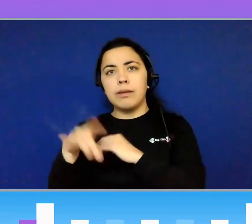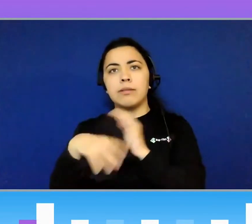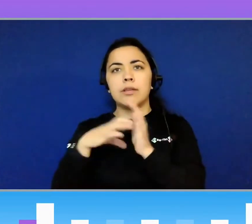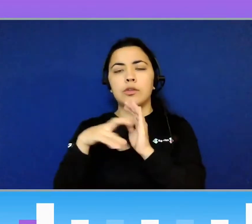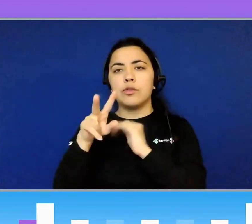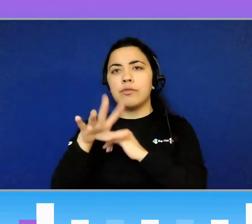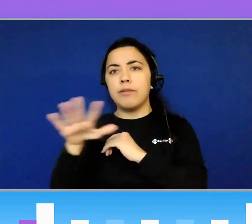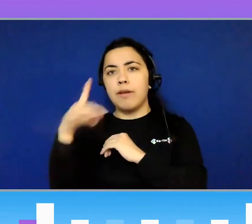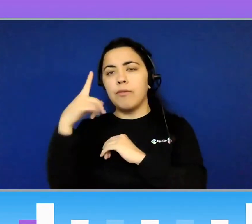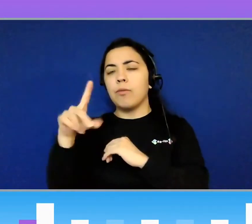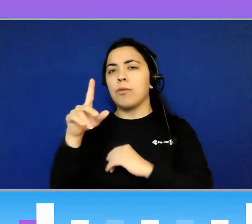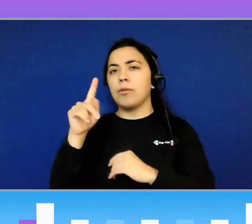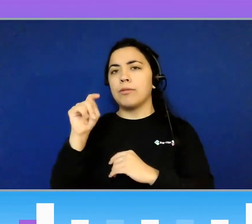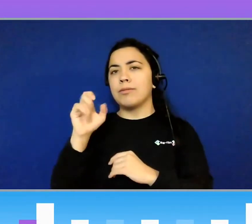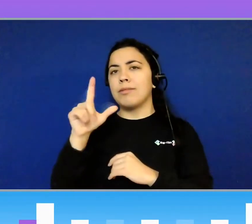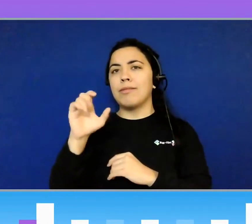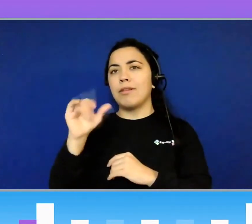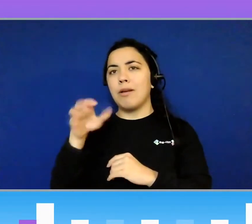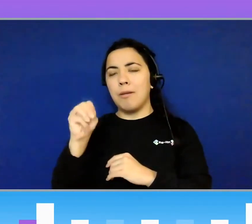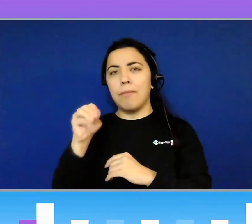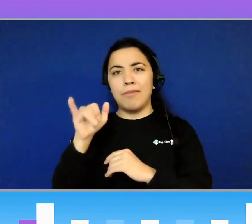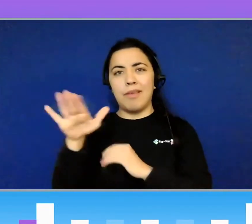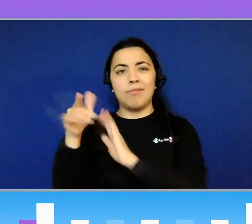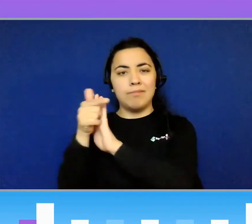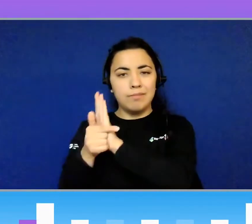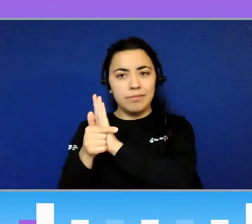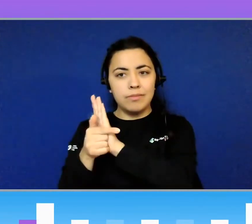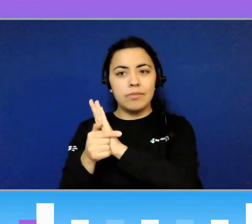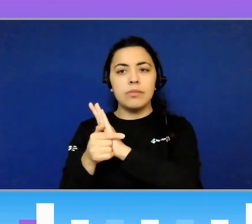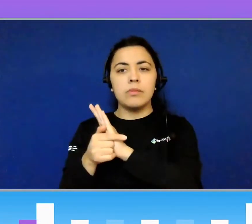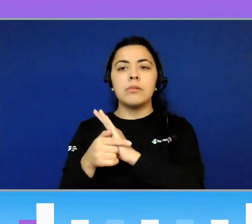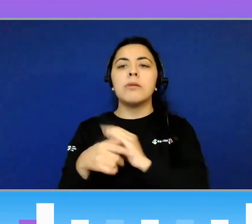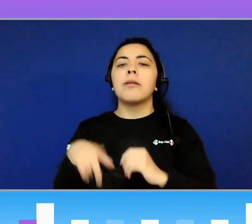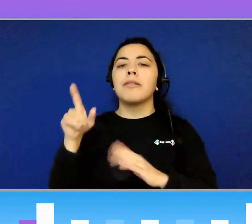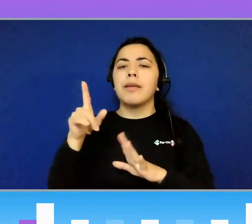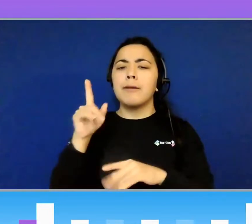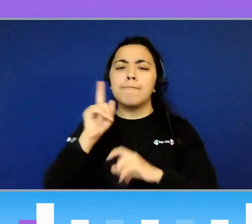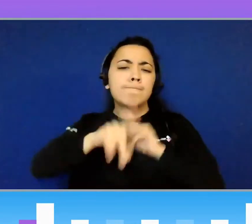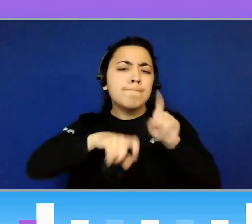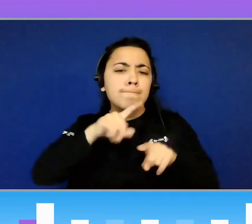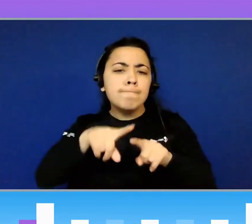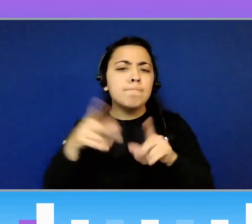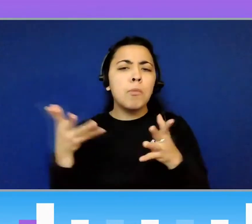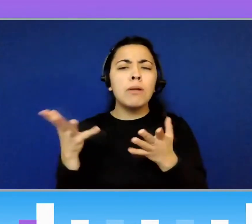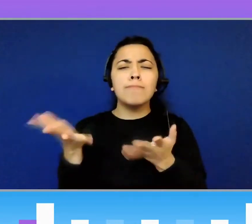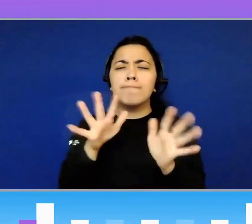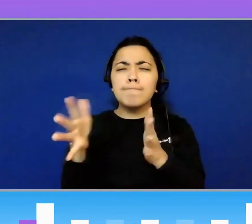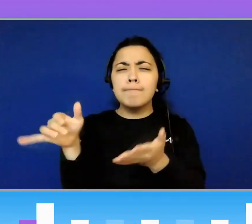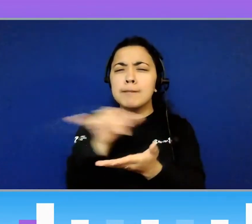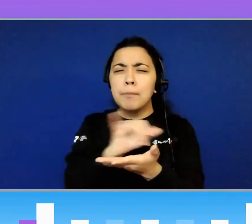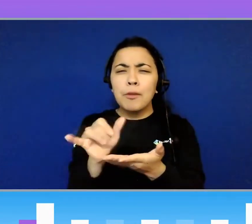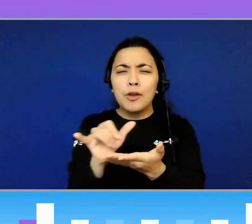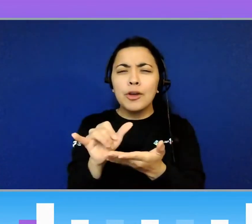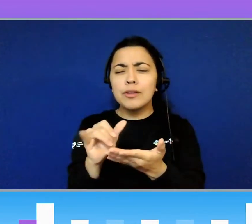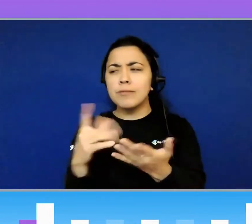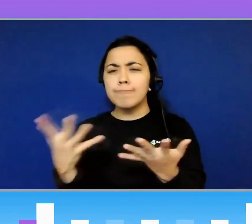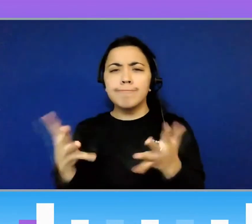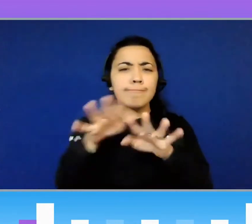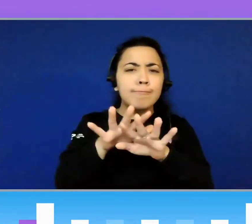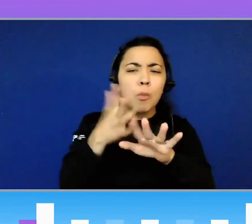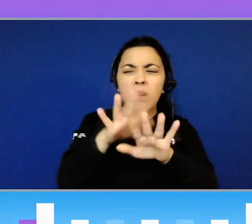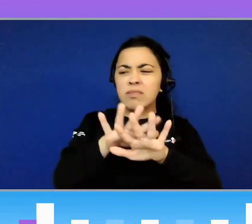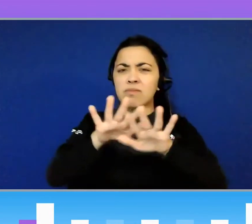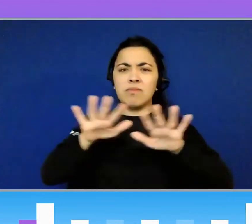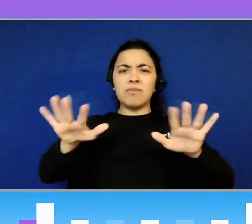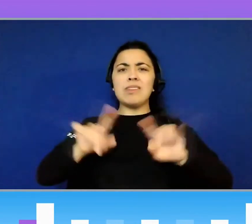for example, and they ask about what are the similarities, what are the differences in order to comply when